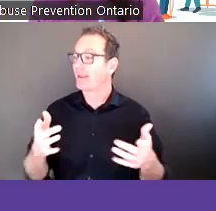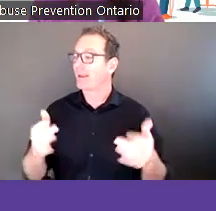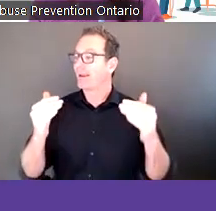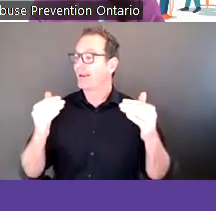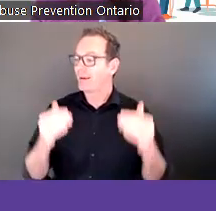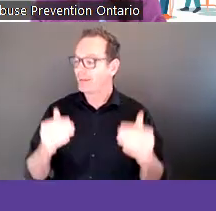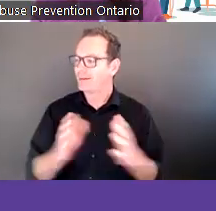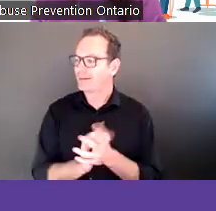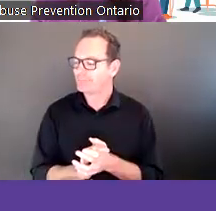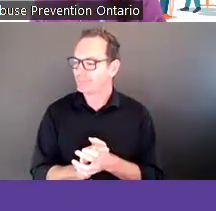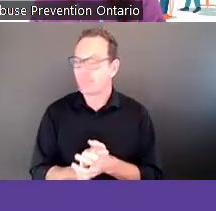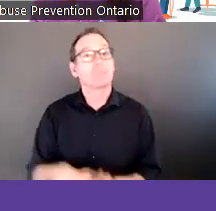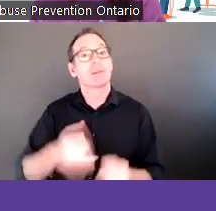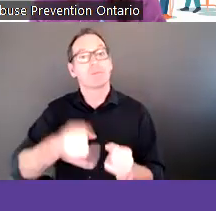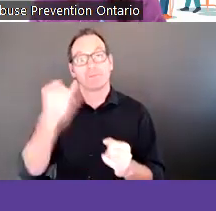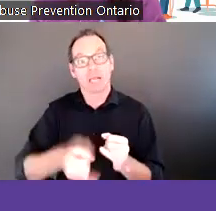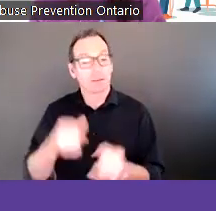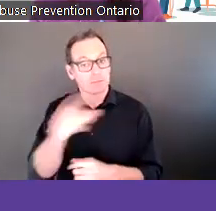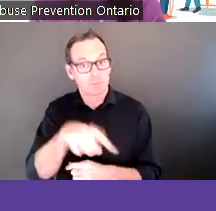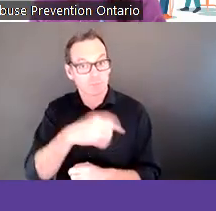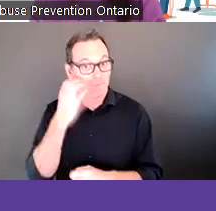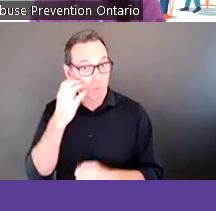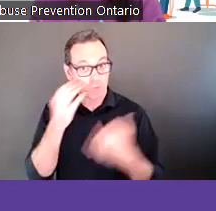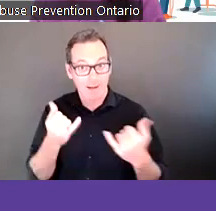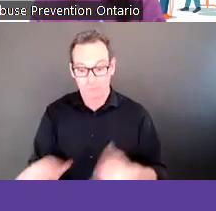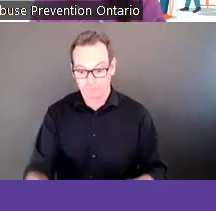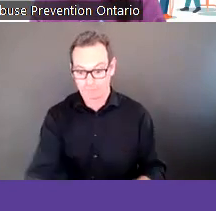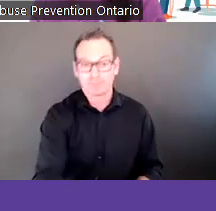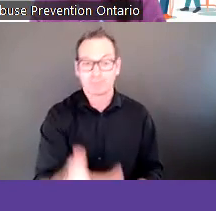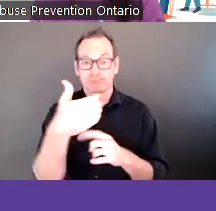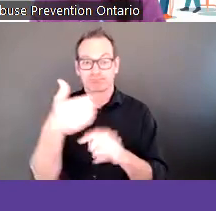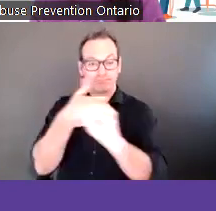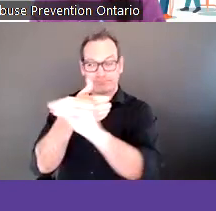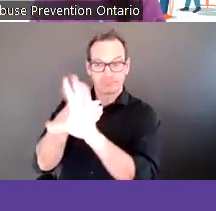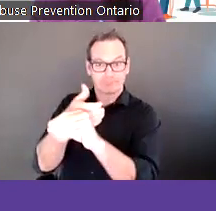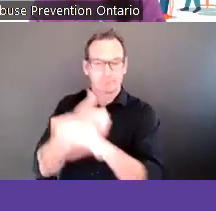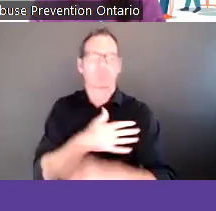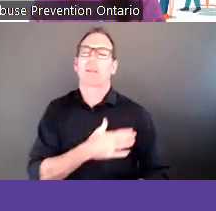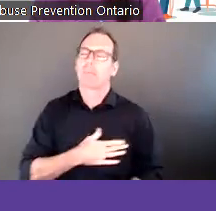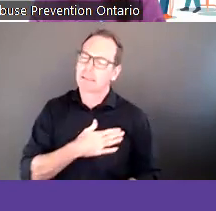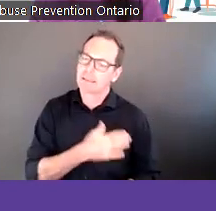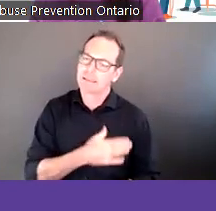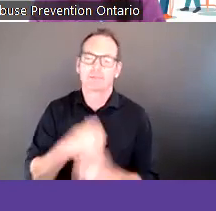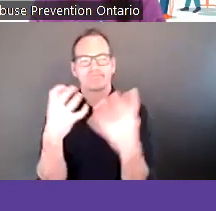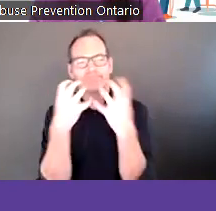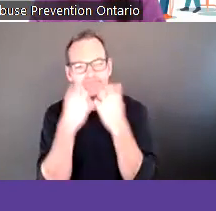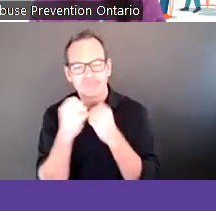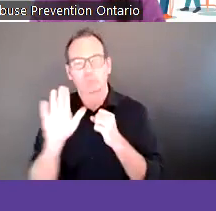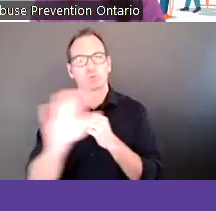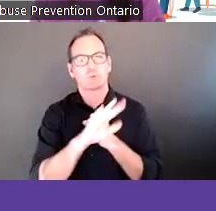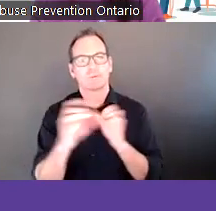And just lastly, if you have your phones handy, we really do appreciate your feedback on our conference today. Any suggestions, please share with